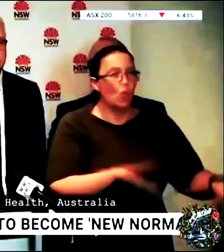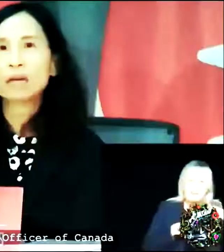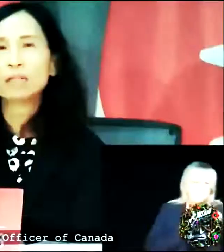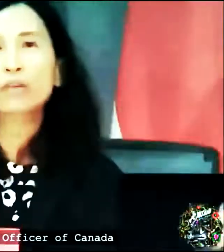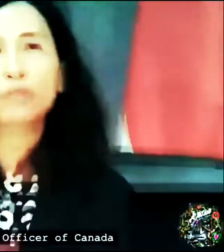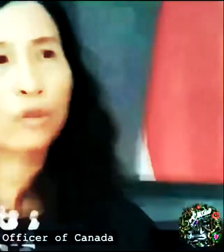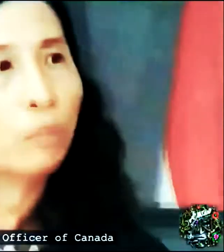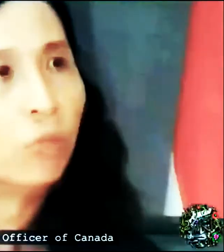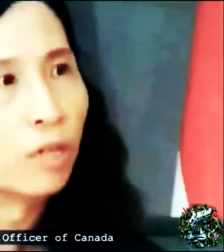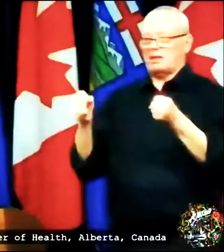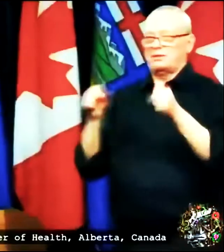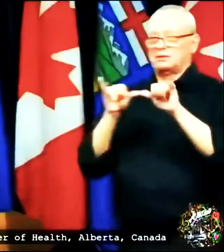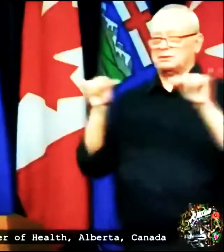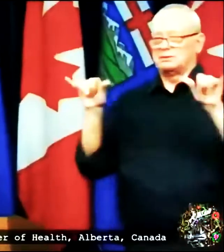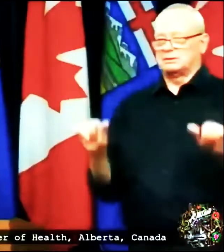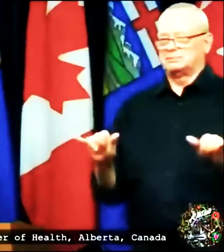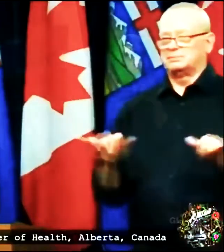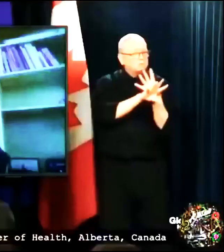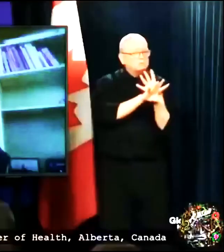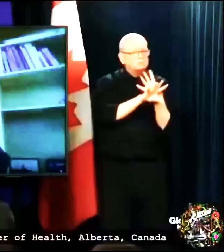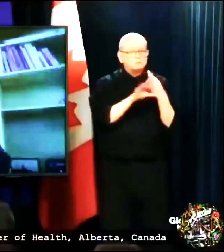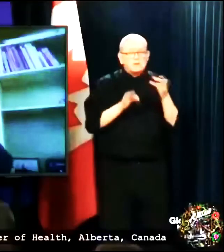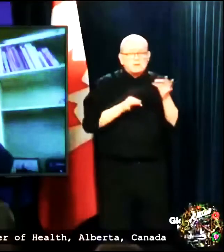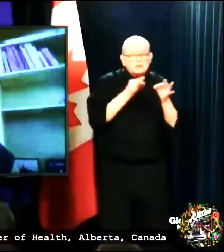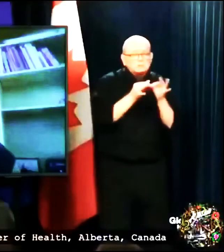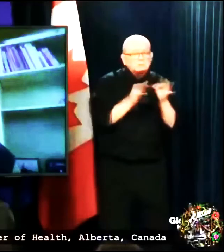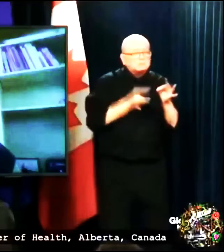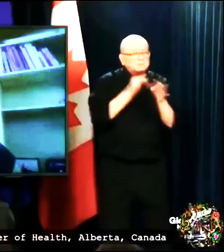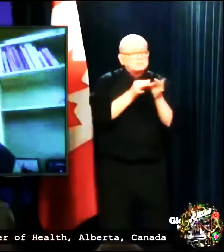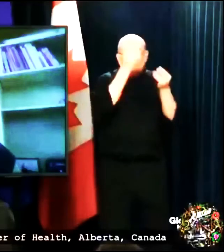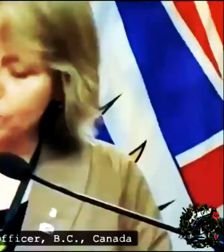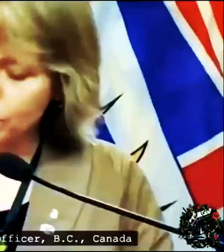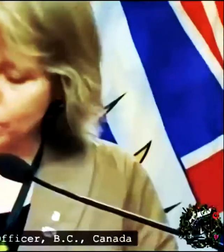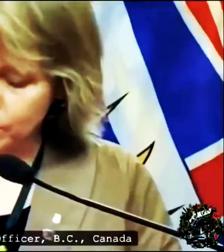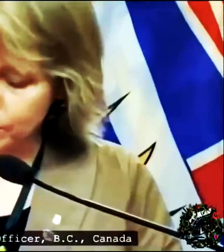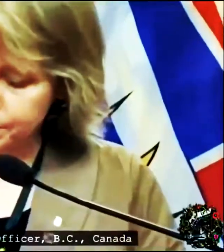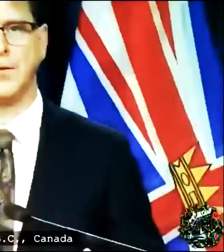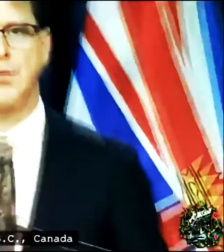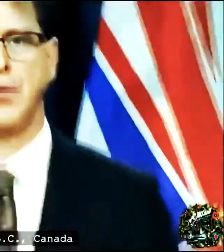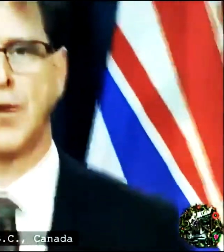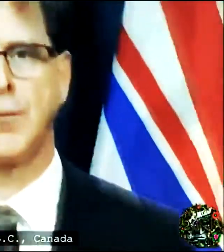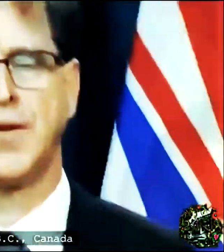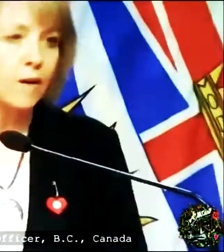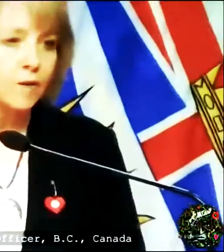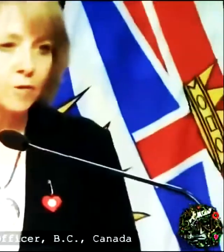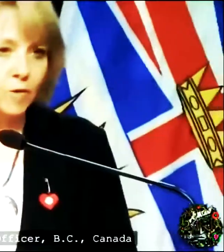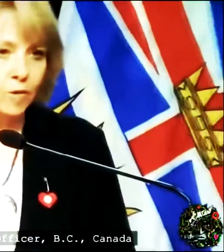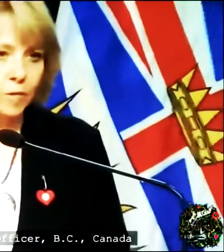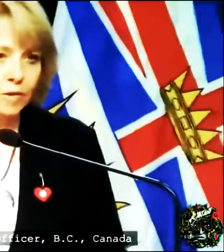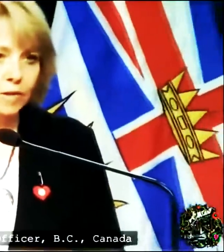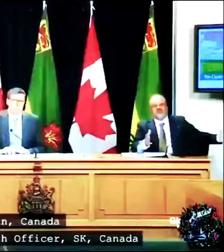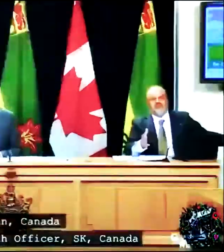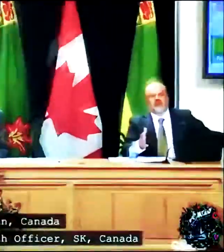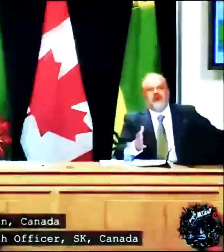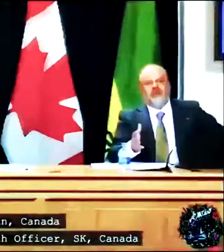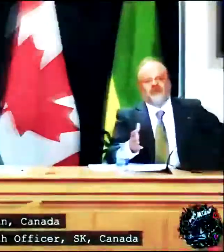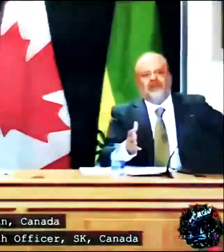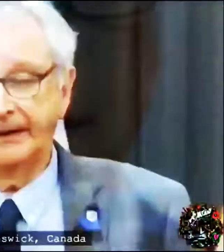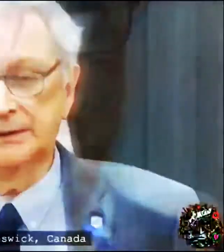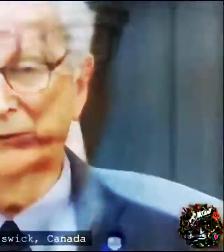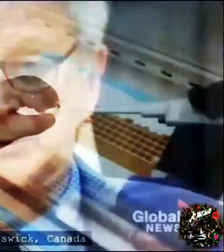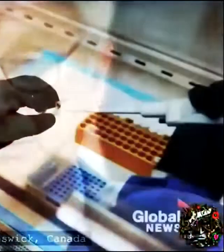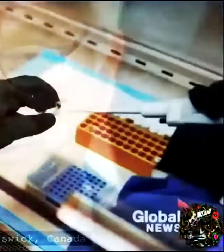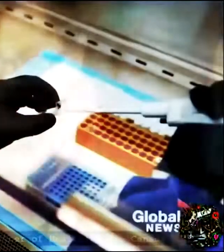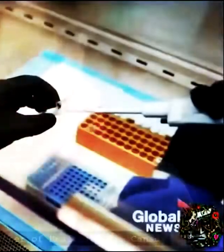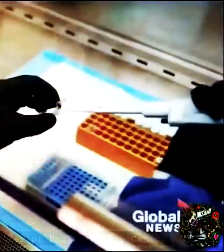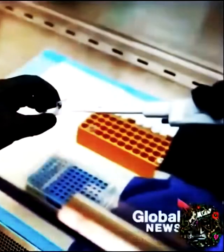There is no time left to be lukewarm. Either you hear the wake-up call and come out of the Babylonian world, which is ready to fall, and